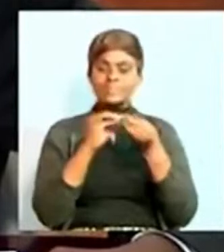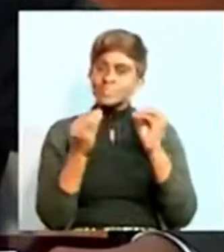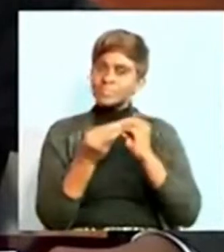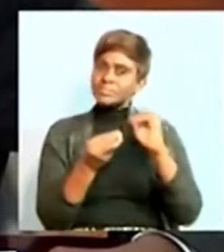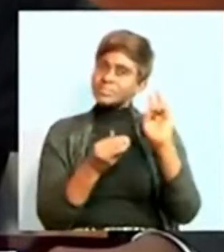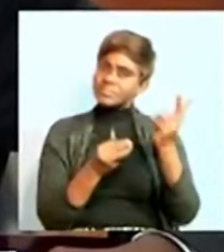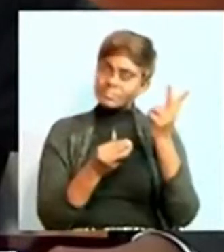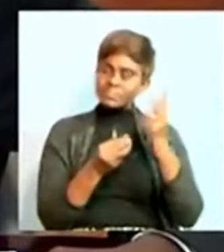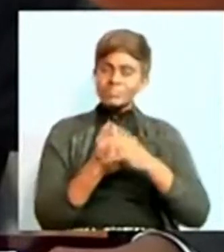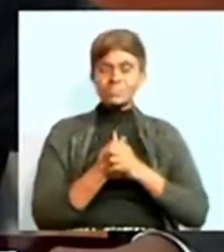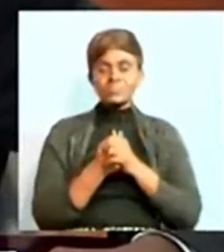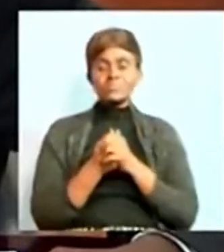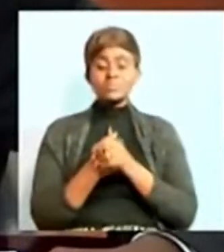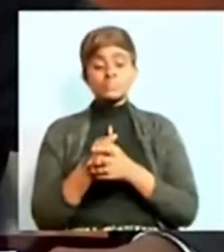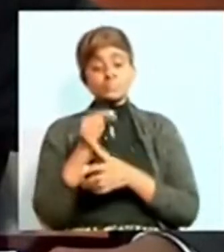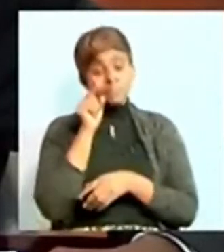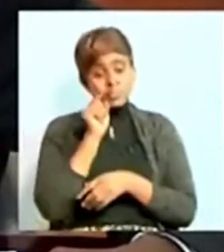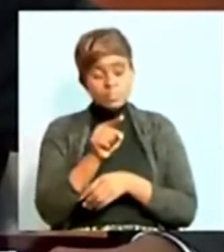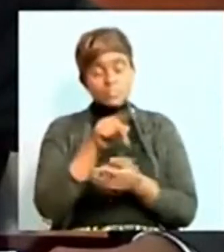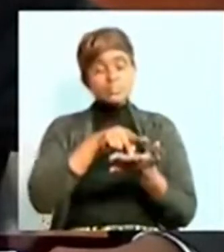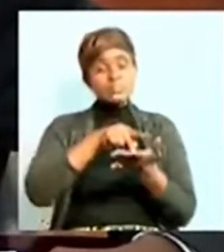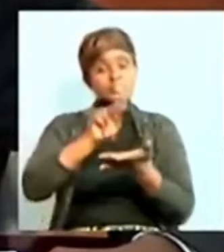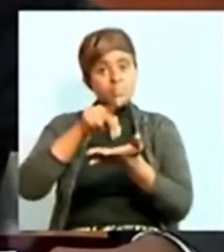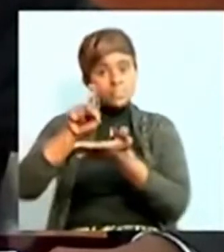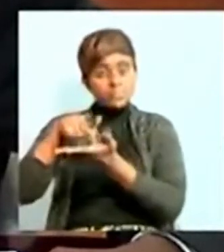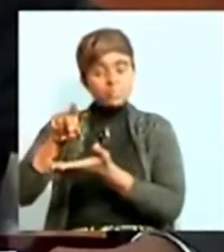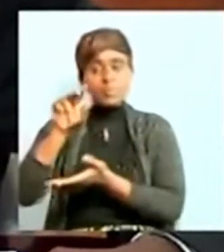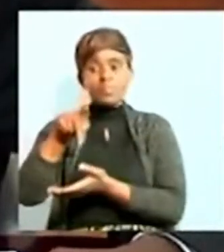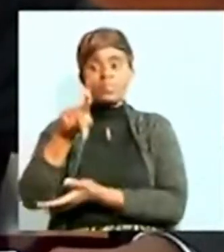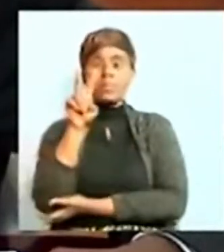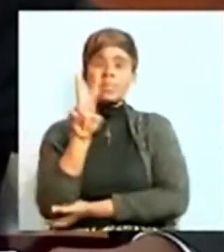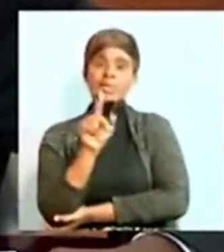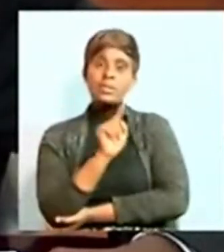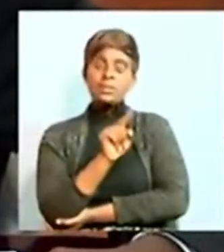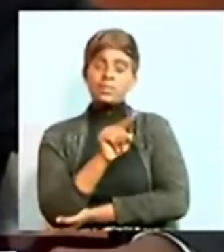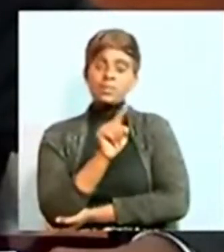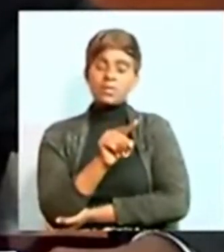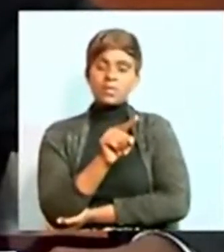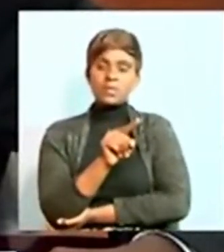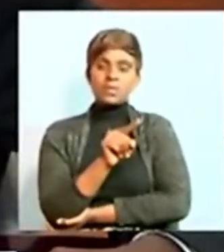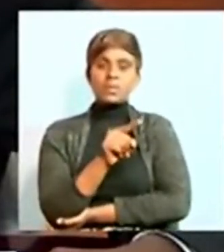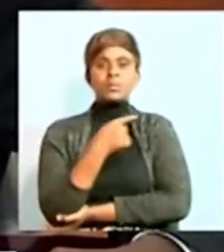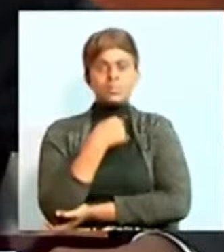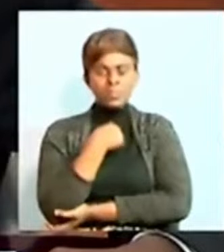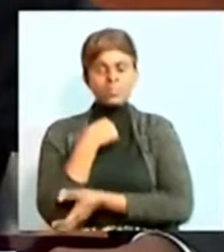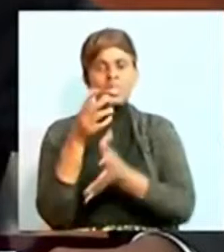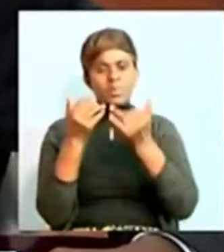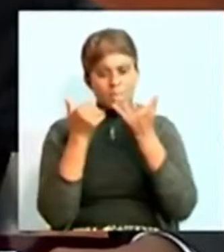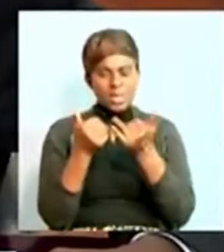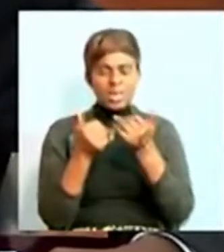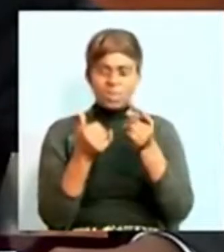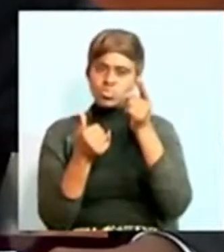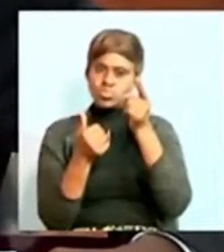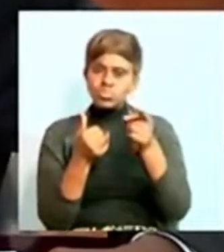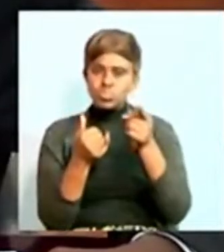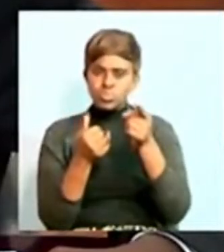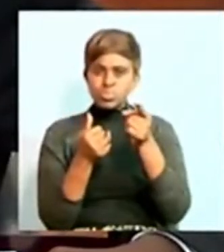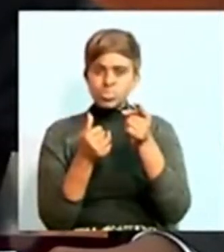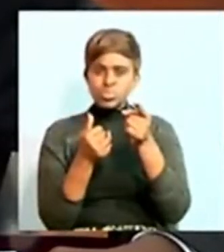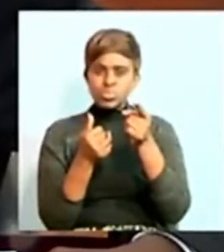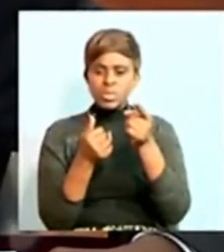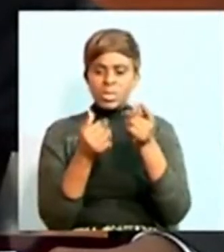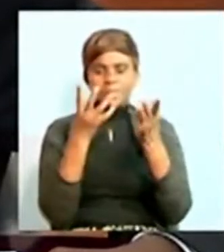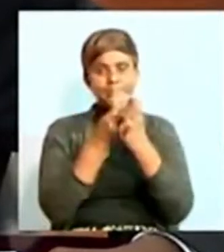two, that payment voucher. I would want you,